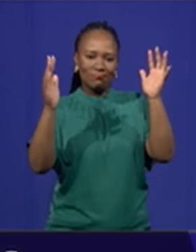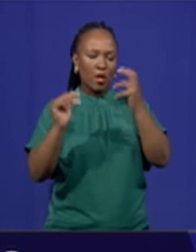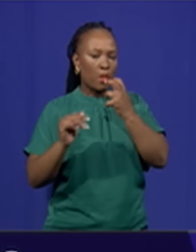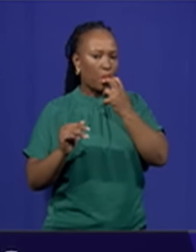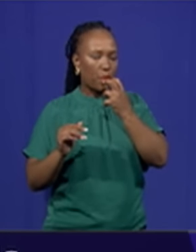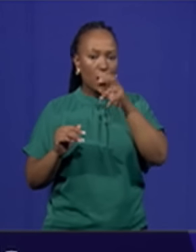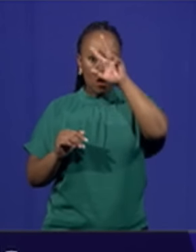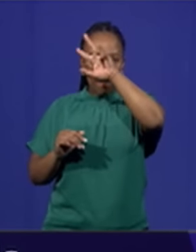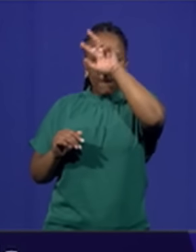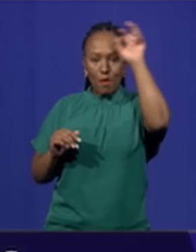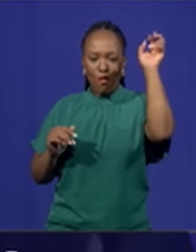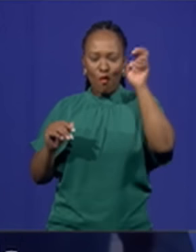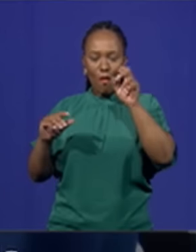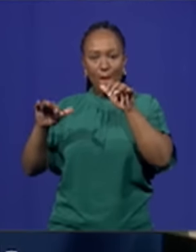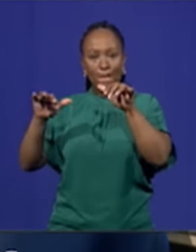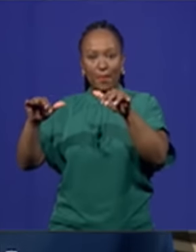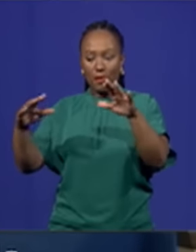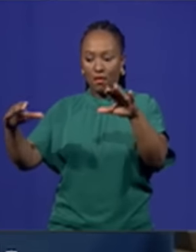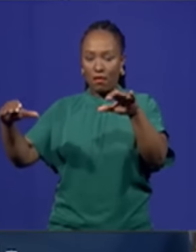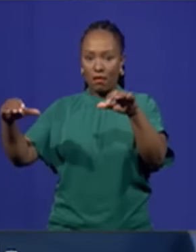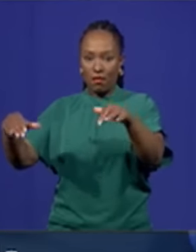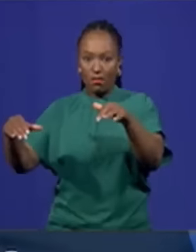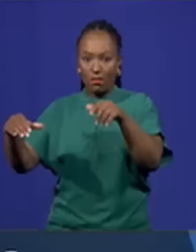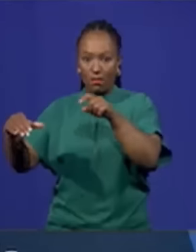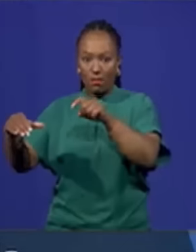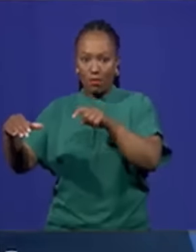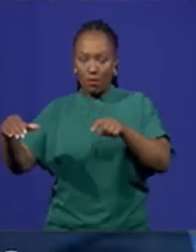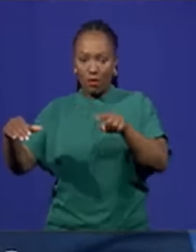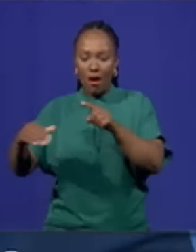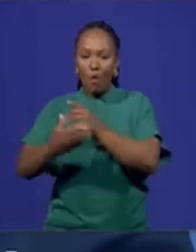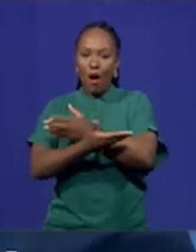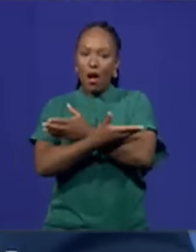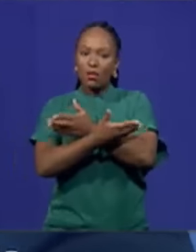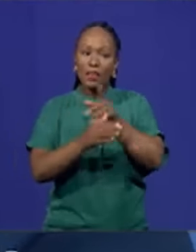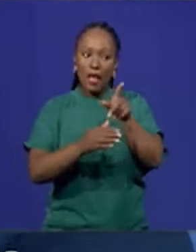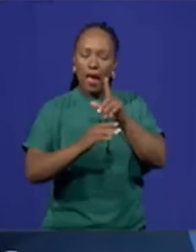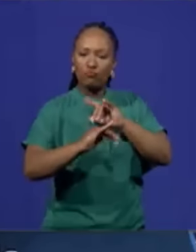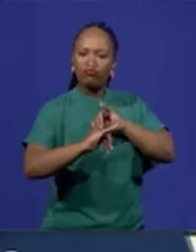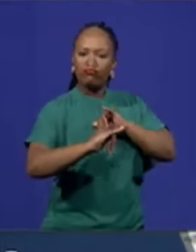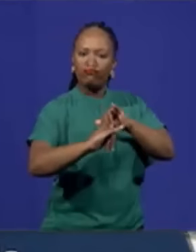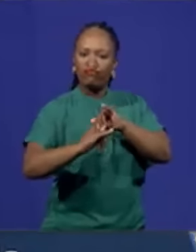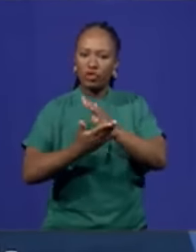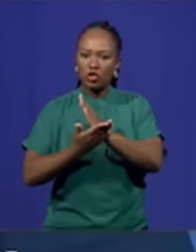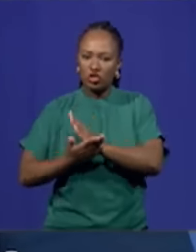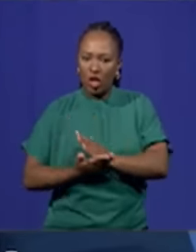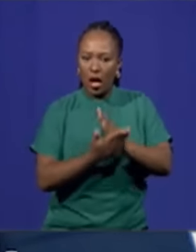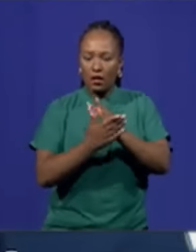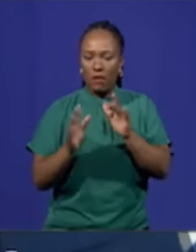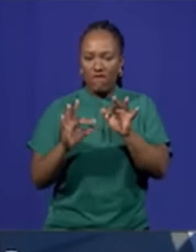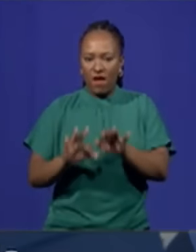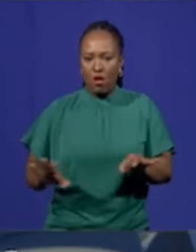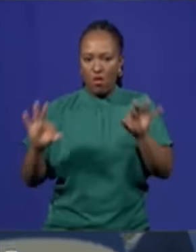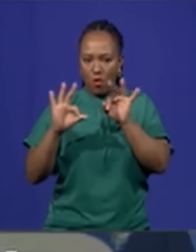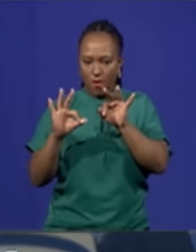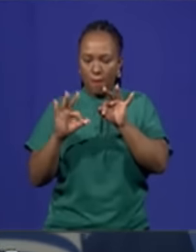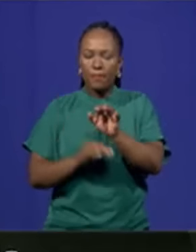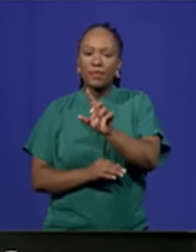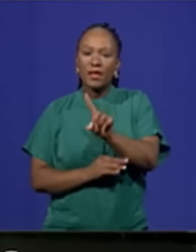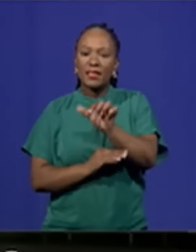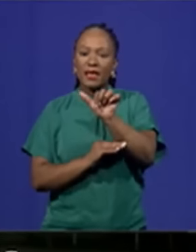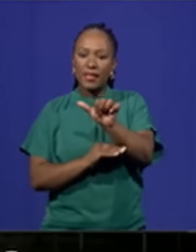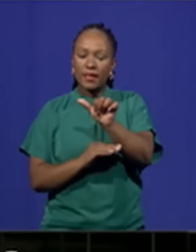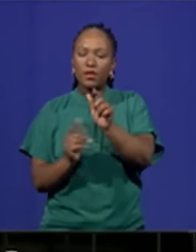Blue people distinguish themselves by their shared values. DA e fetola botsamaisi jwa